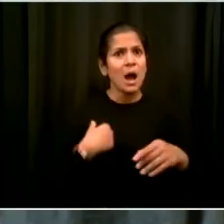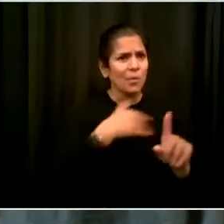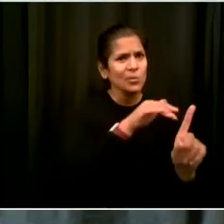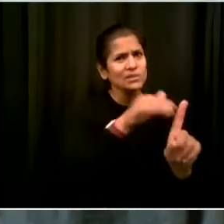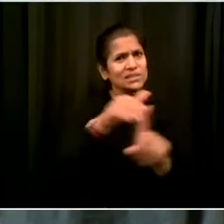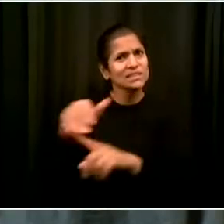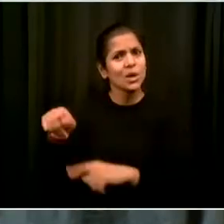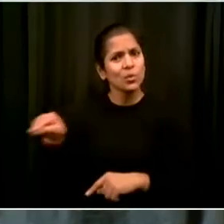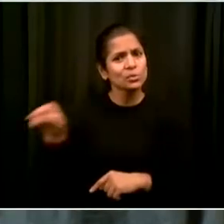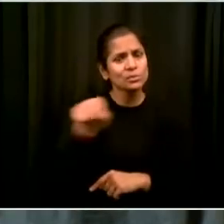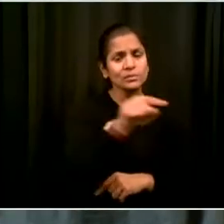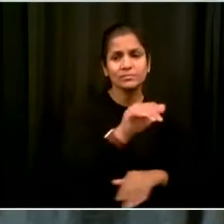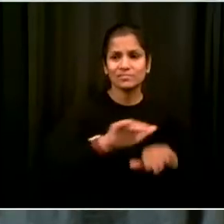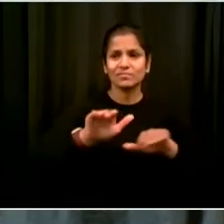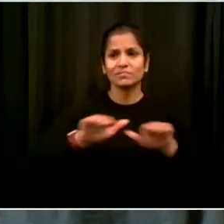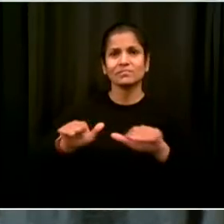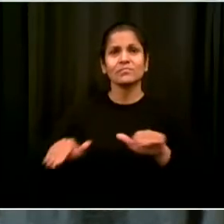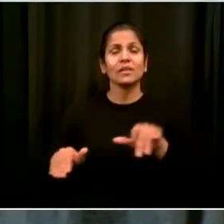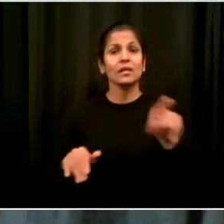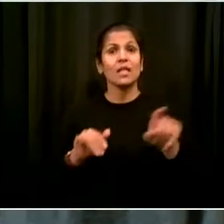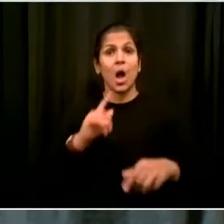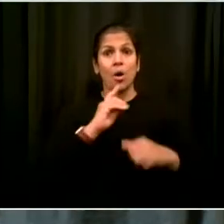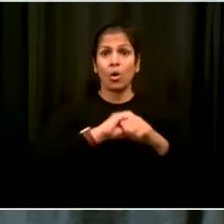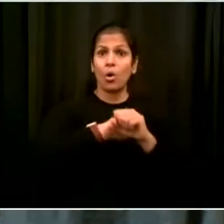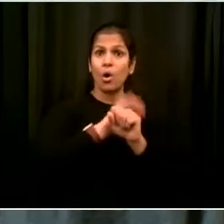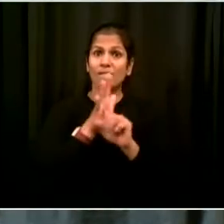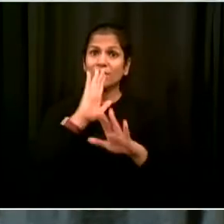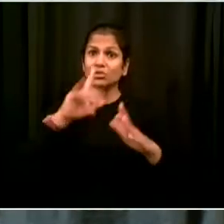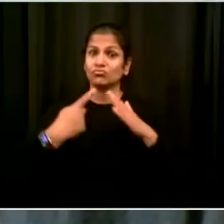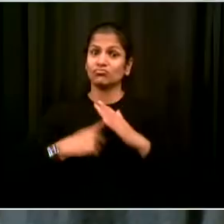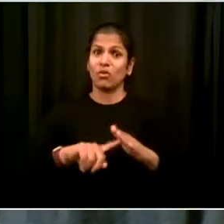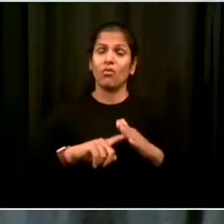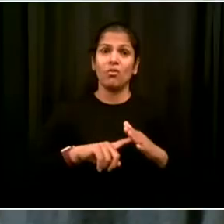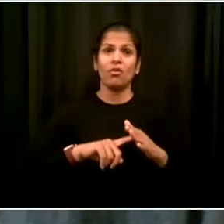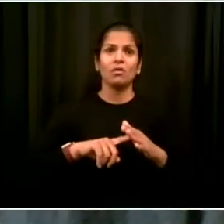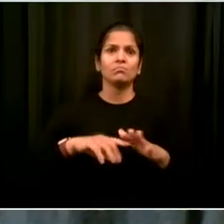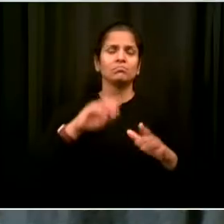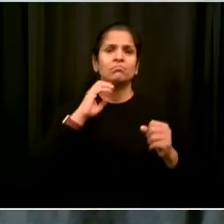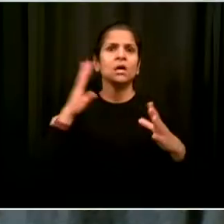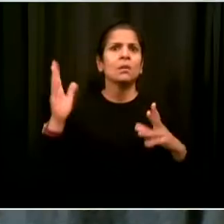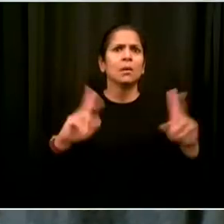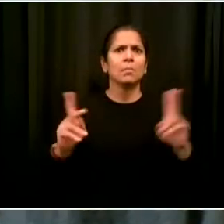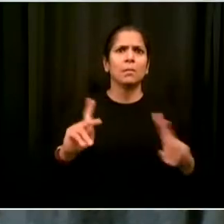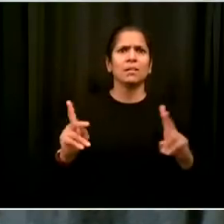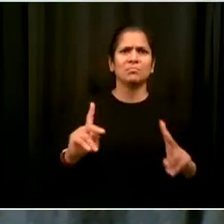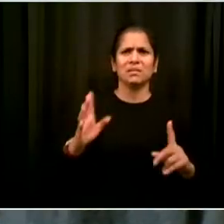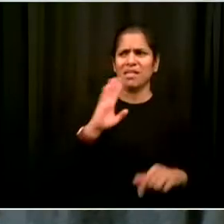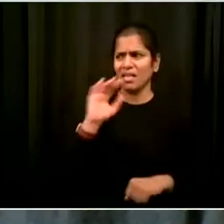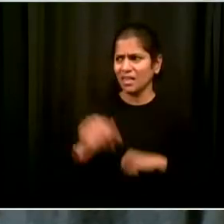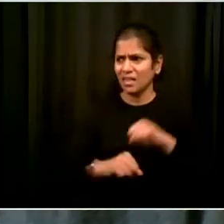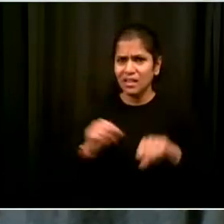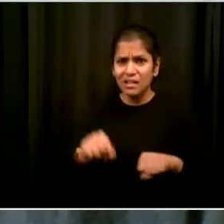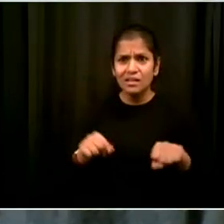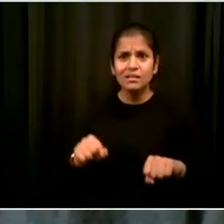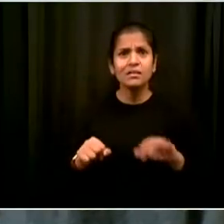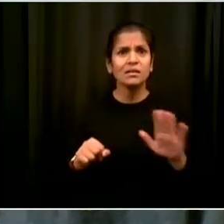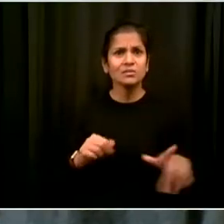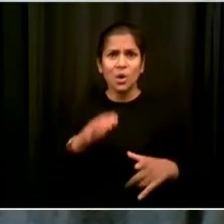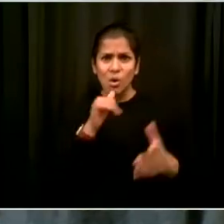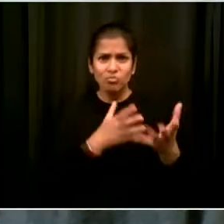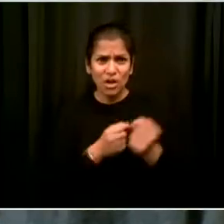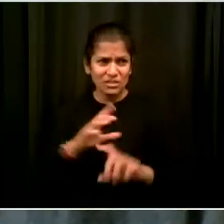Trace Corps. And at that time, I think there was a general concern of, one, if we could actually build out that level of infrastructure, but